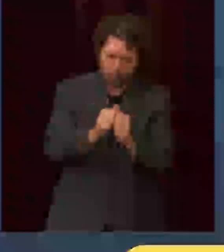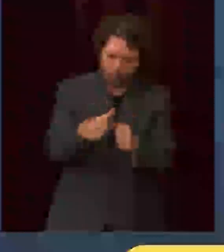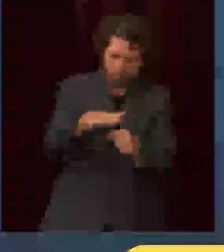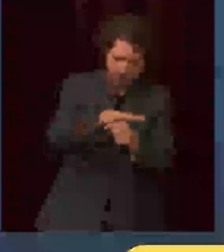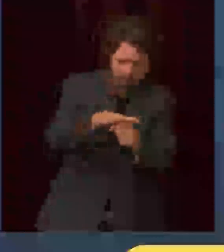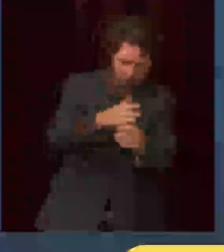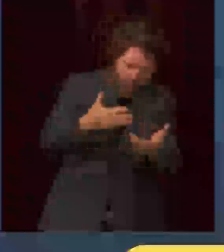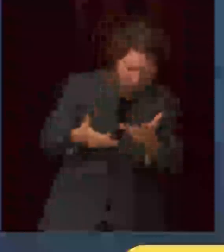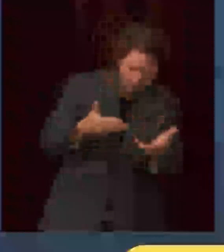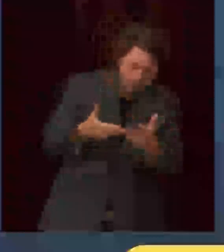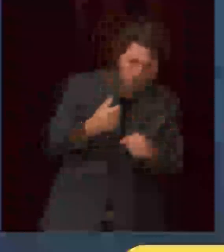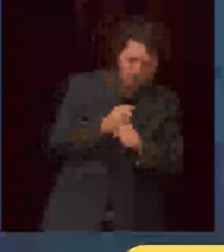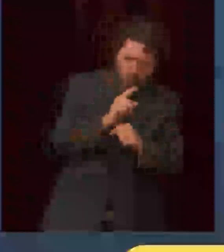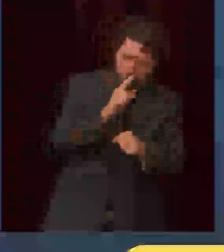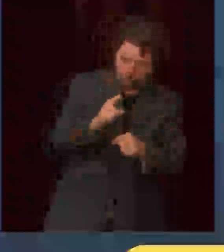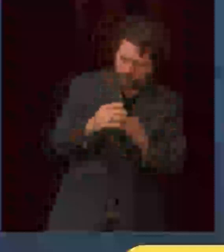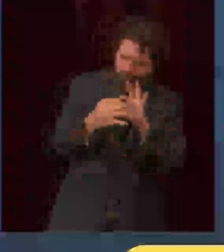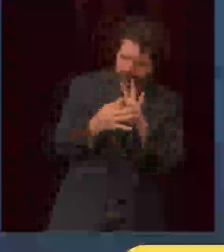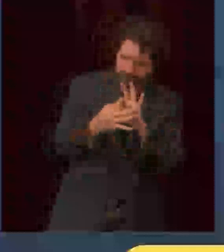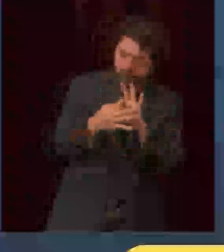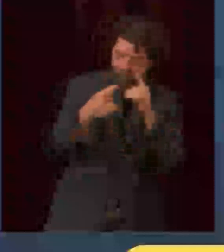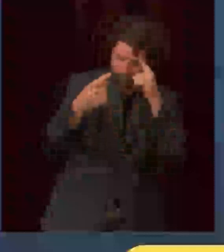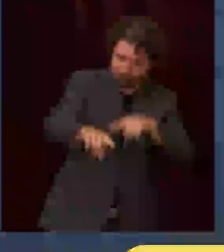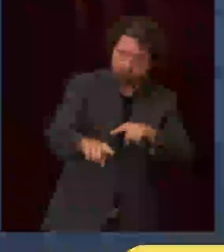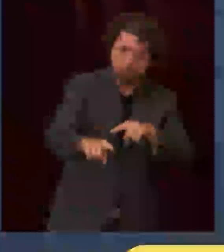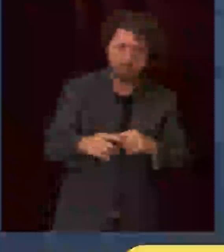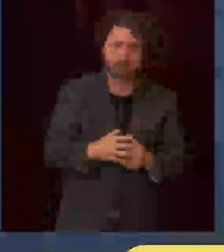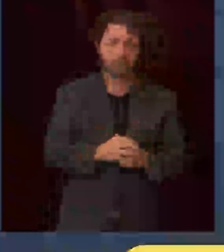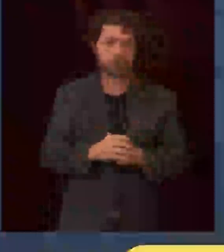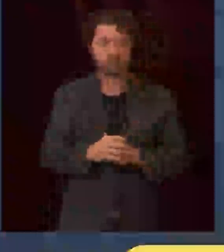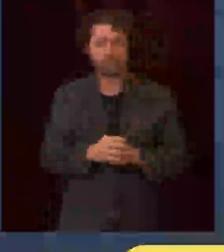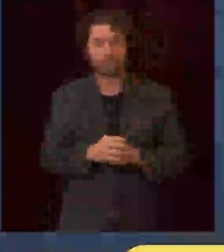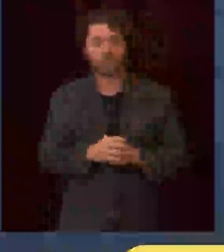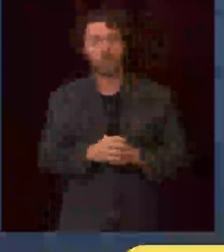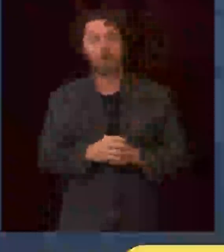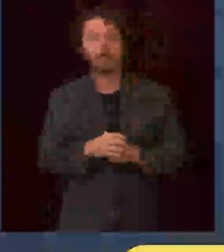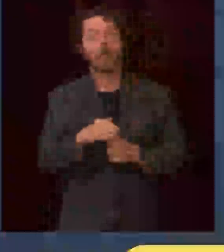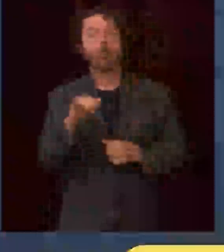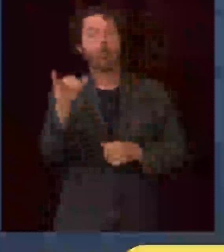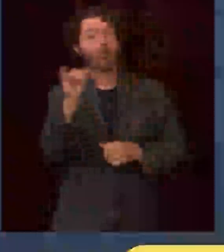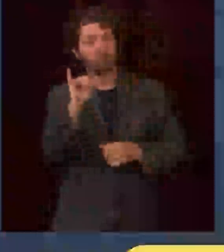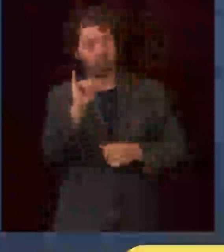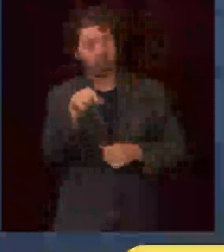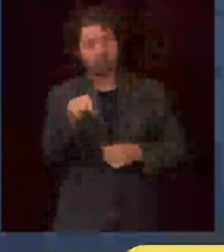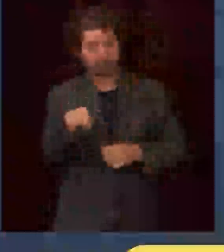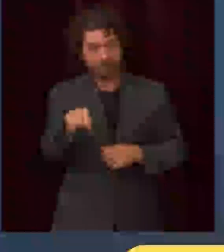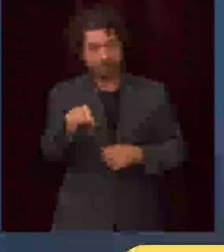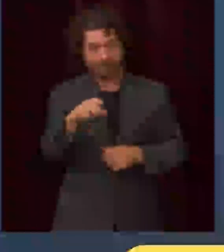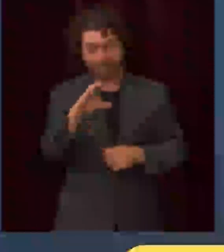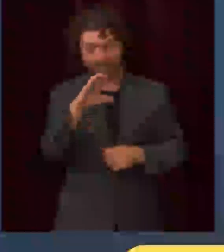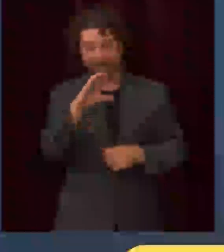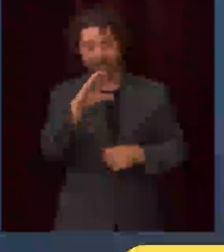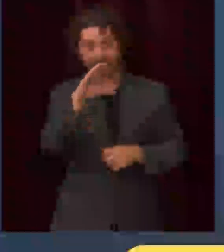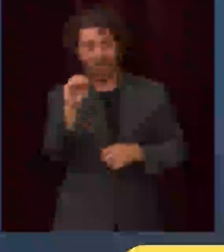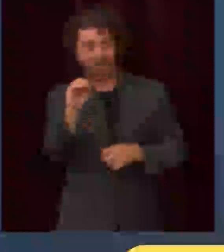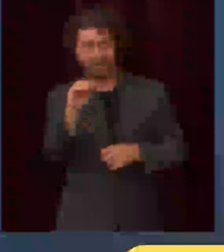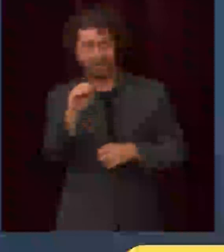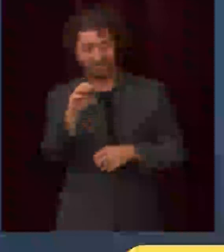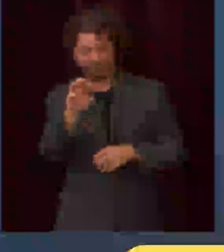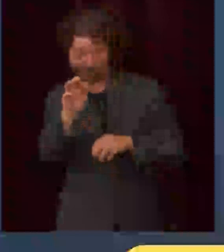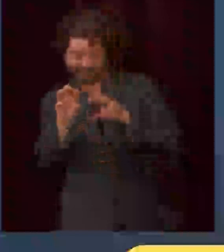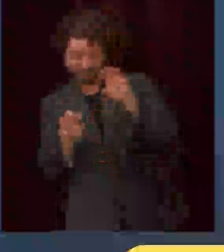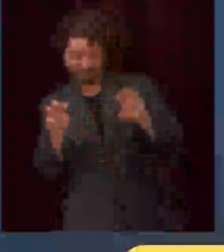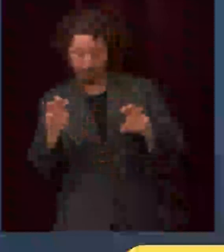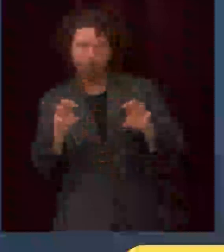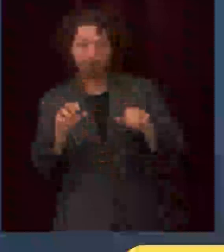their counties. They can't remove state-imposed restrictions. They do have the right to be more